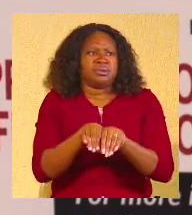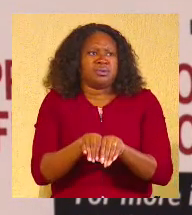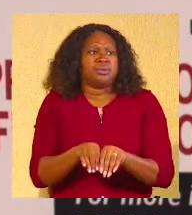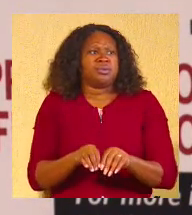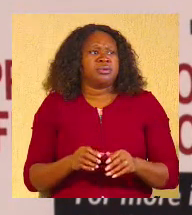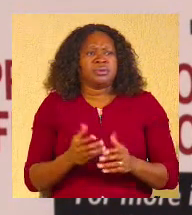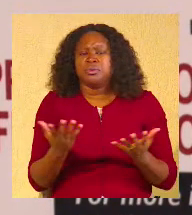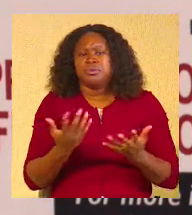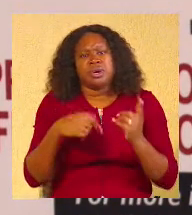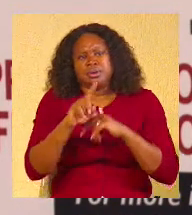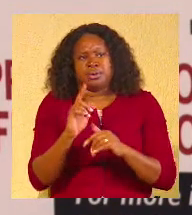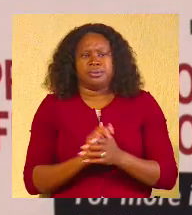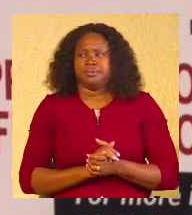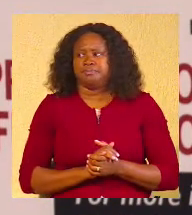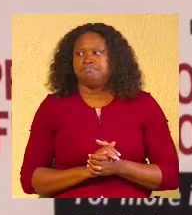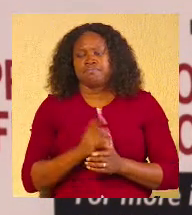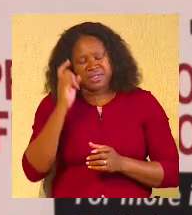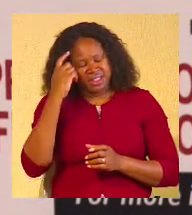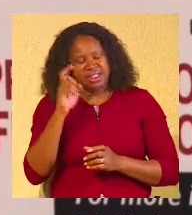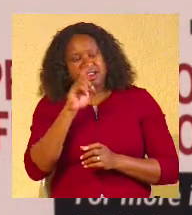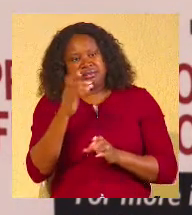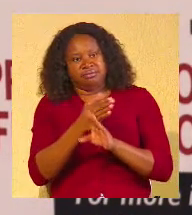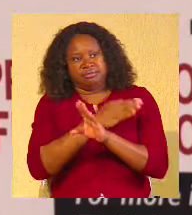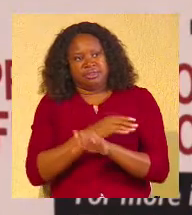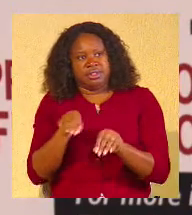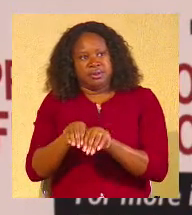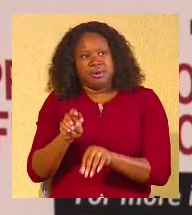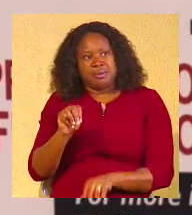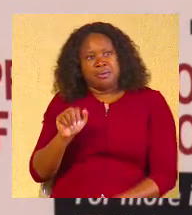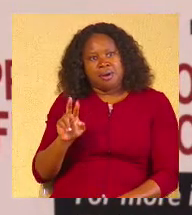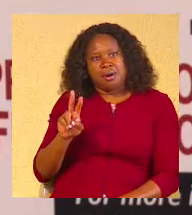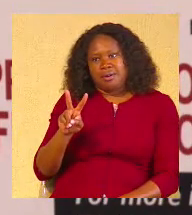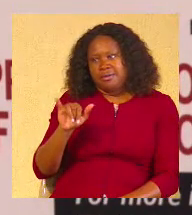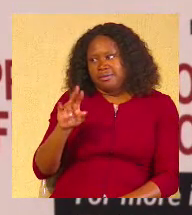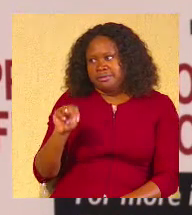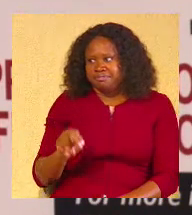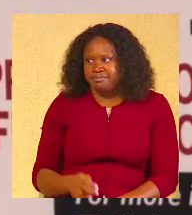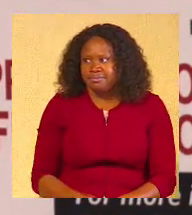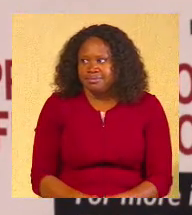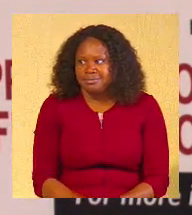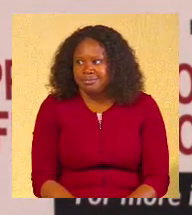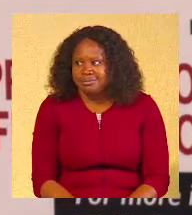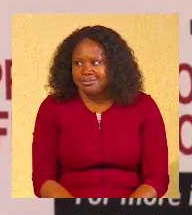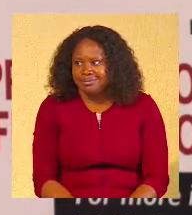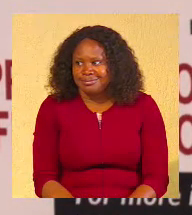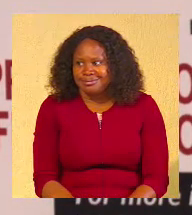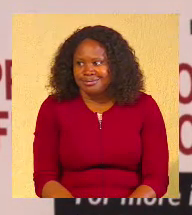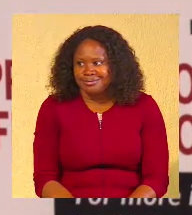similar to the question that was asked by Marvin earlier. Okay. Yeah. All right.